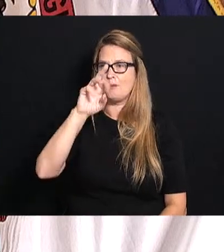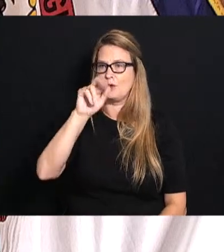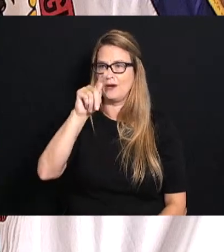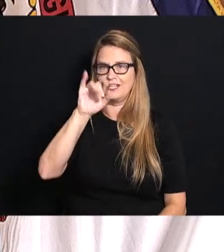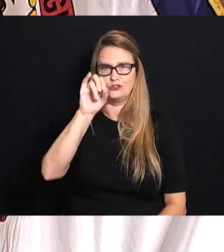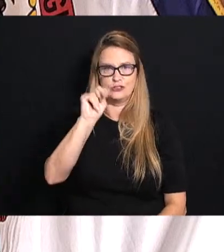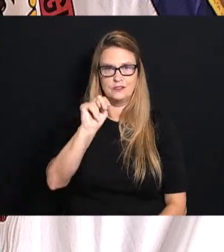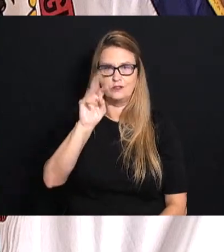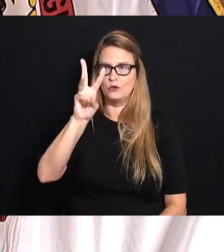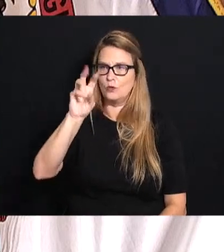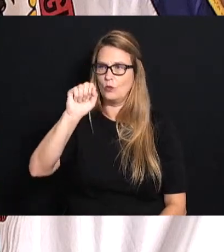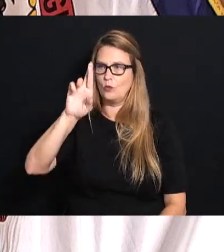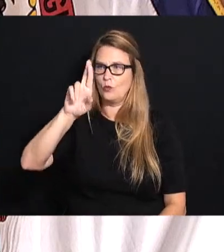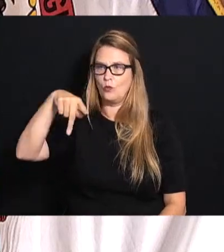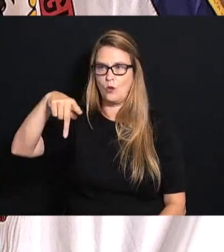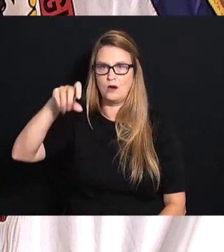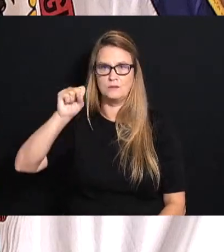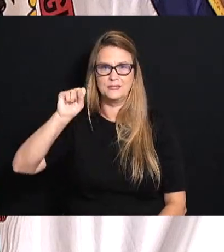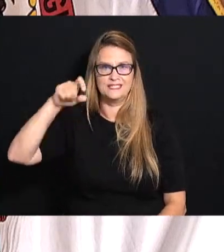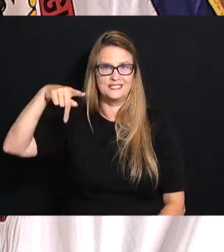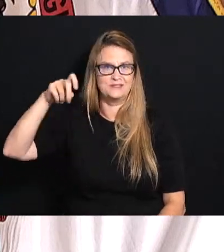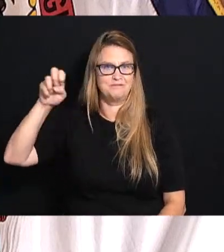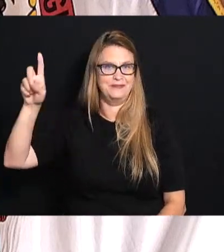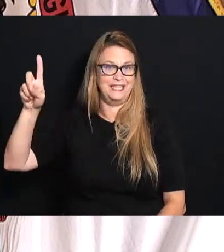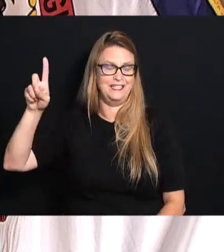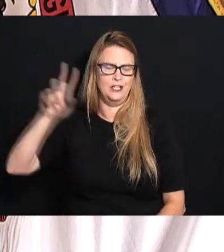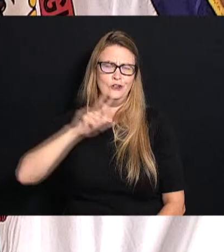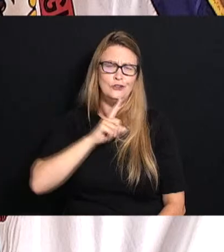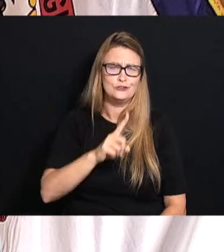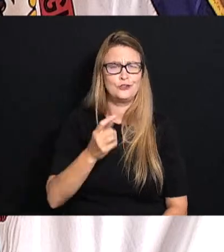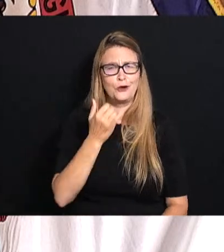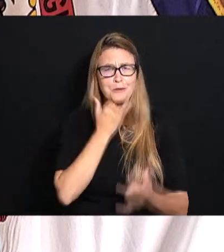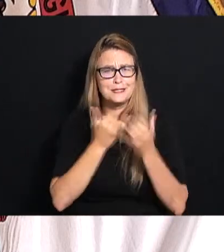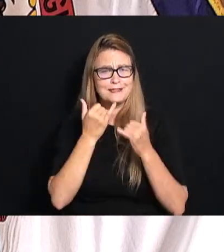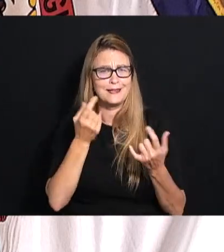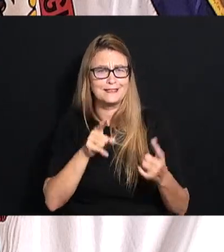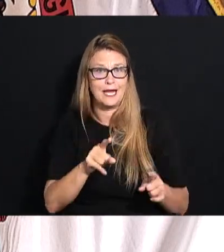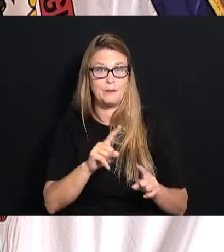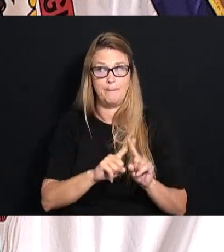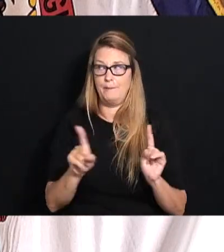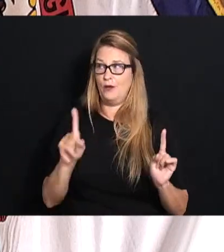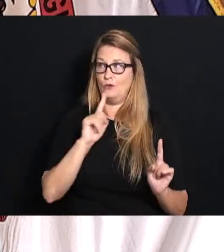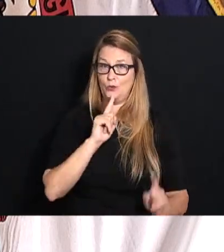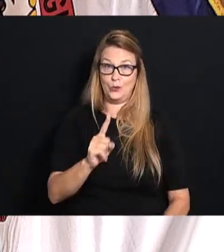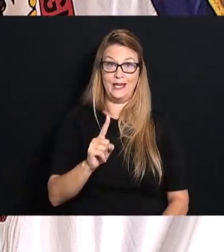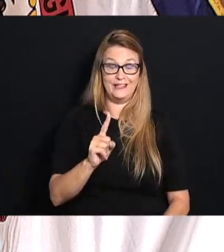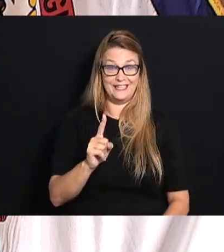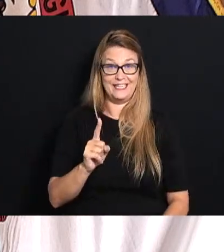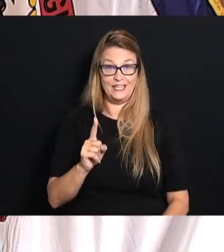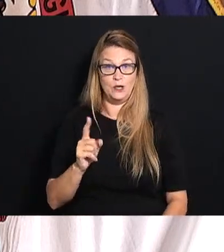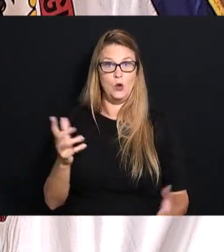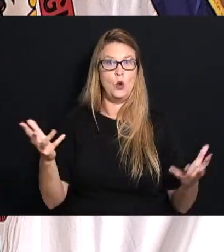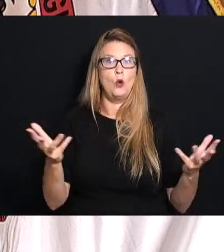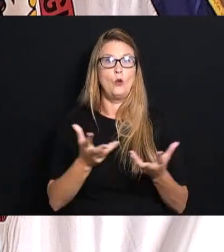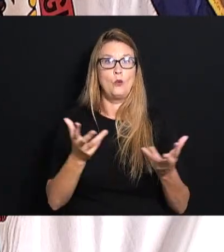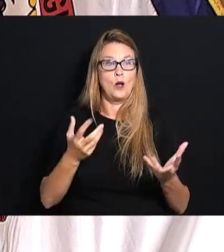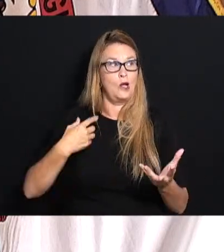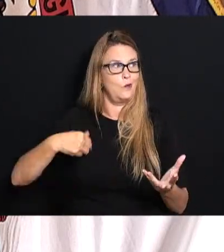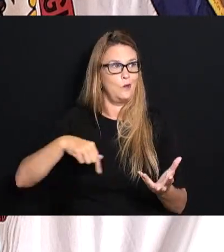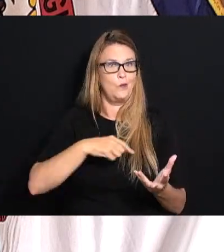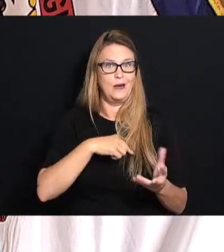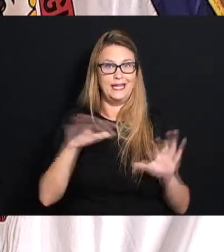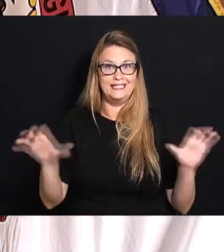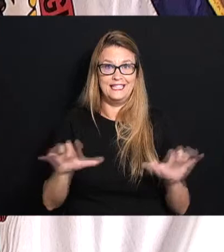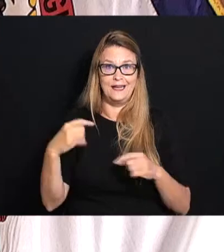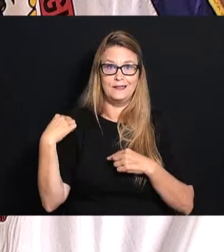that? Sure, they probably made a mistake here and there, but for crying out loud, think of what we accomplished and what